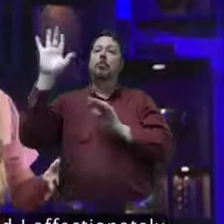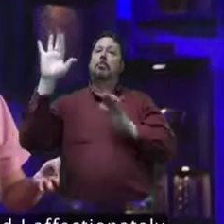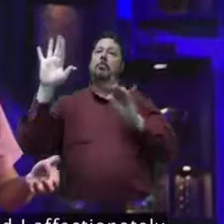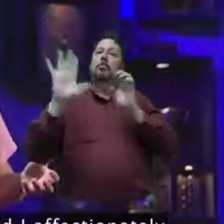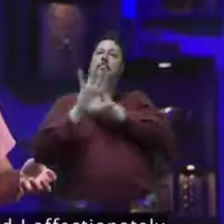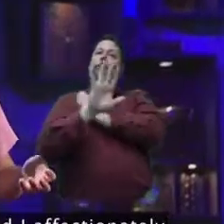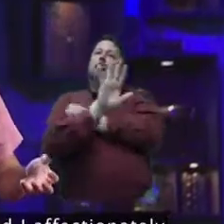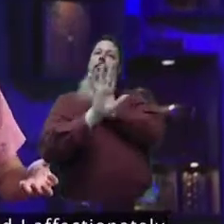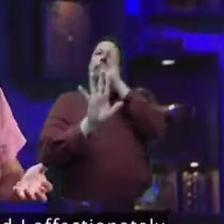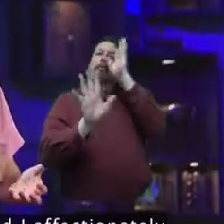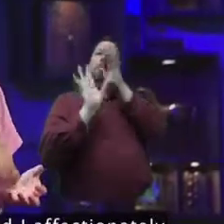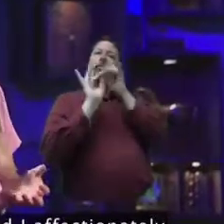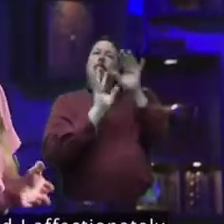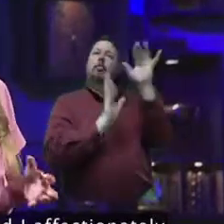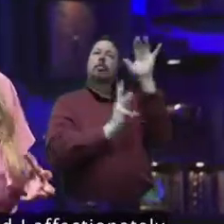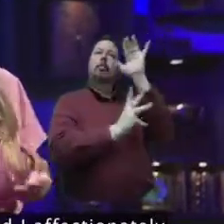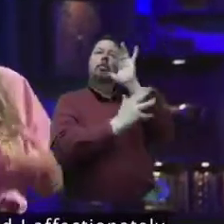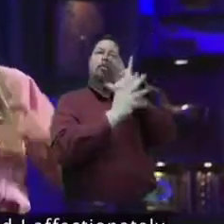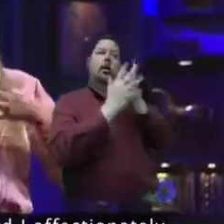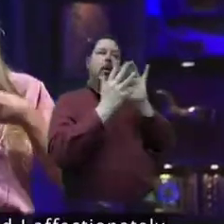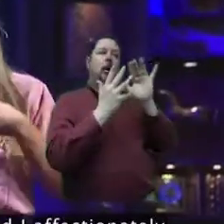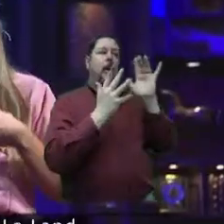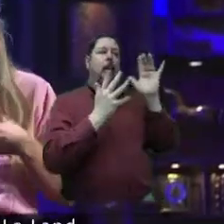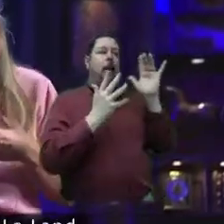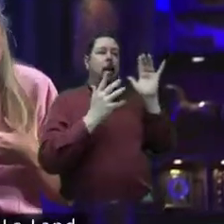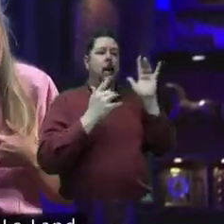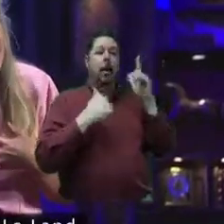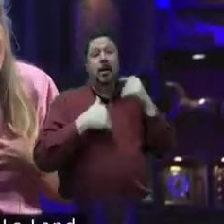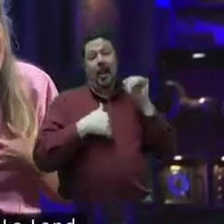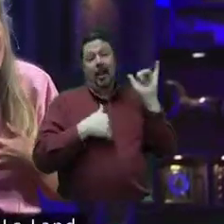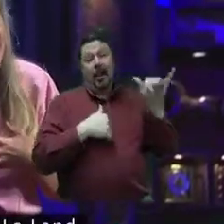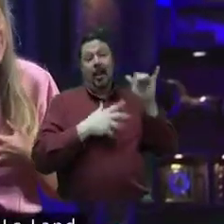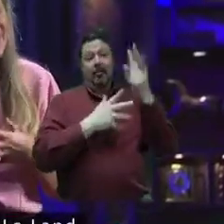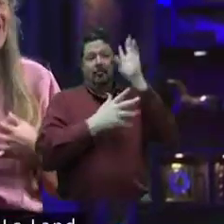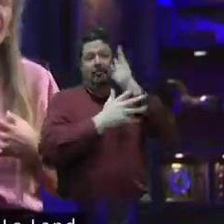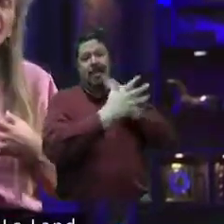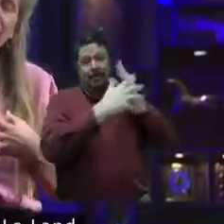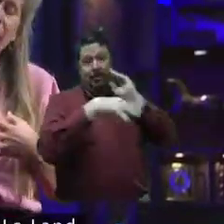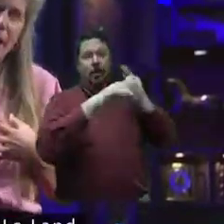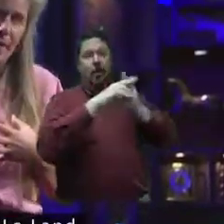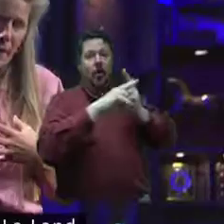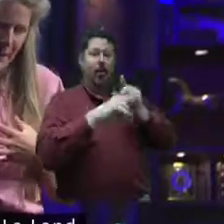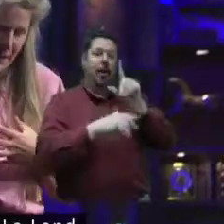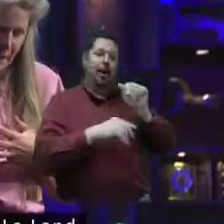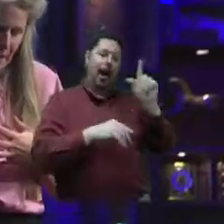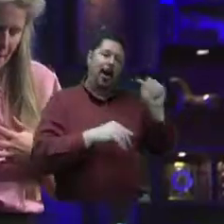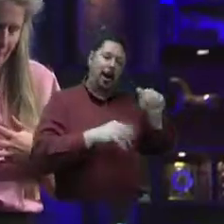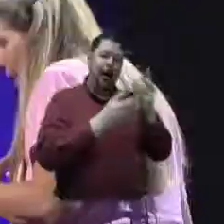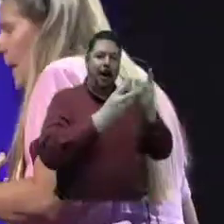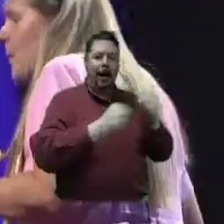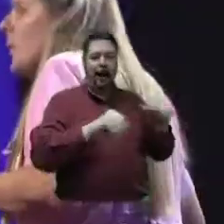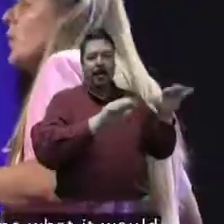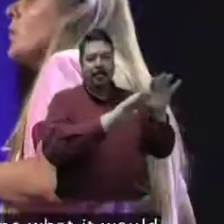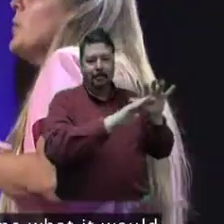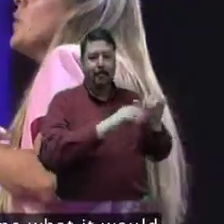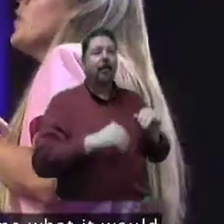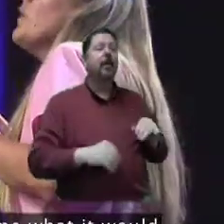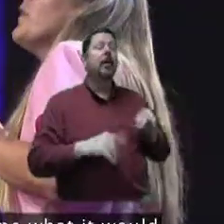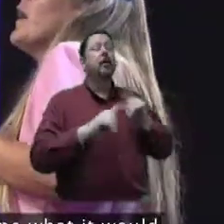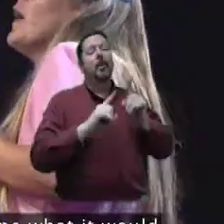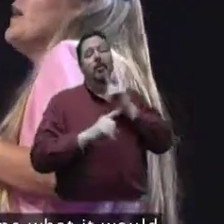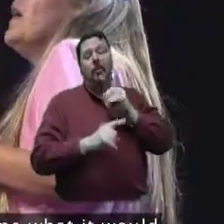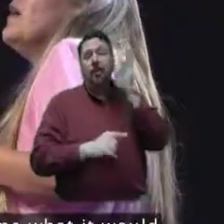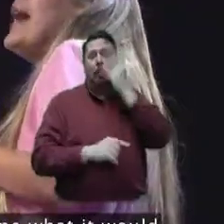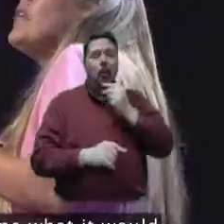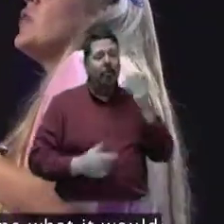back out into the consciousness, and I affectionately refer to this space as La La Land. But it was